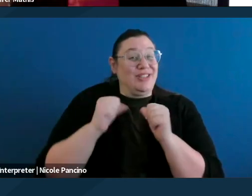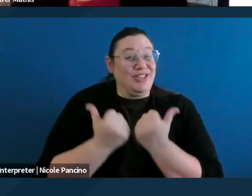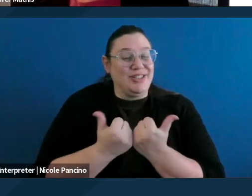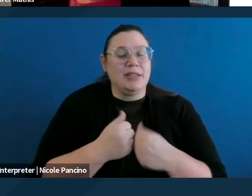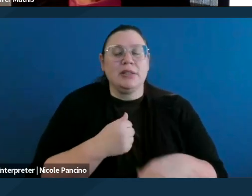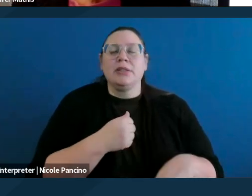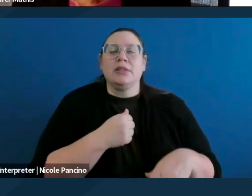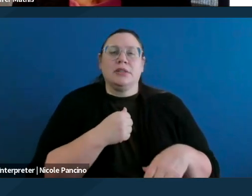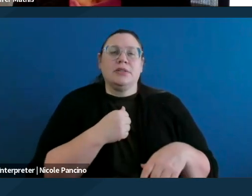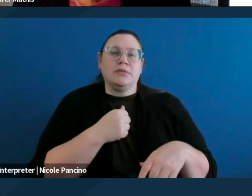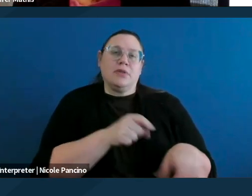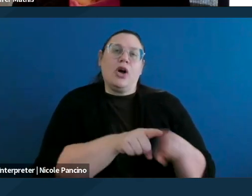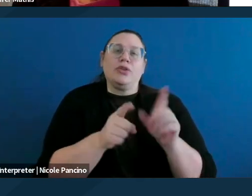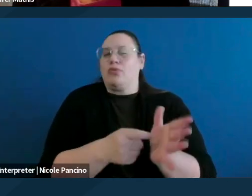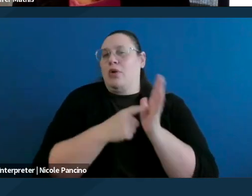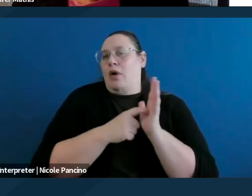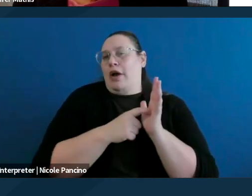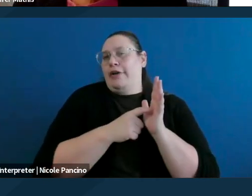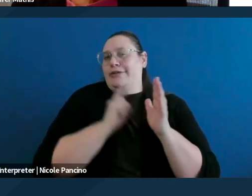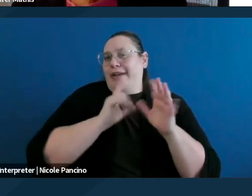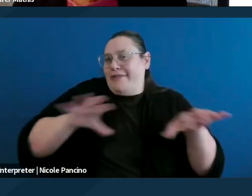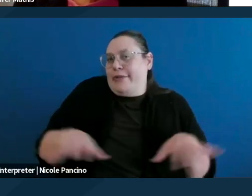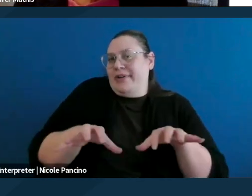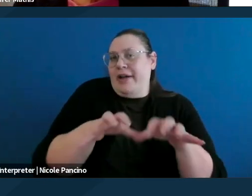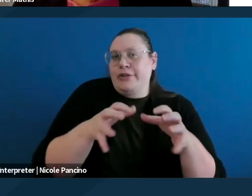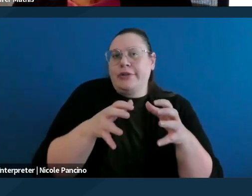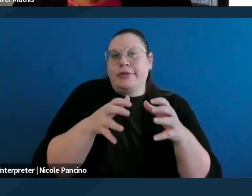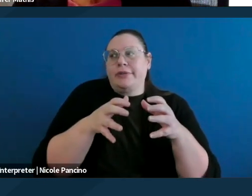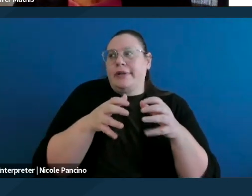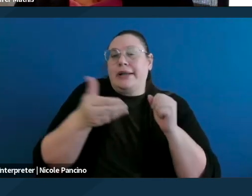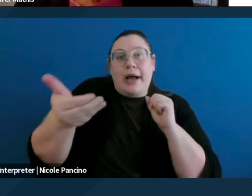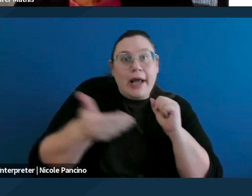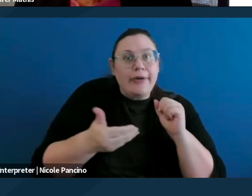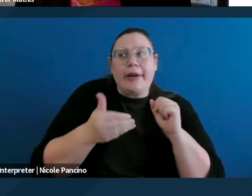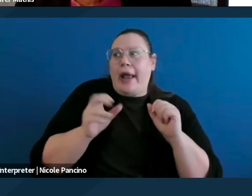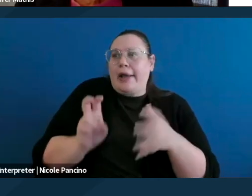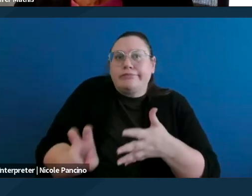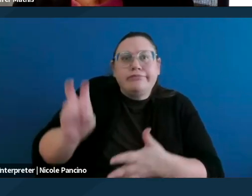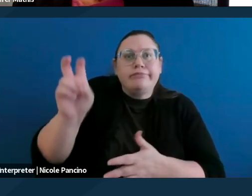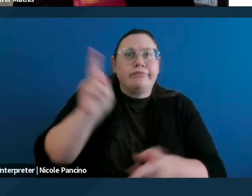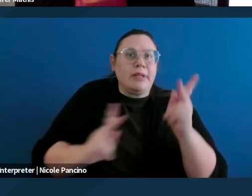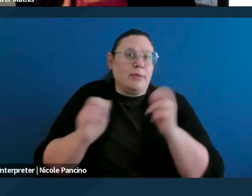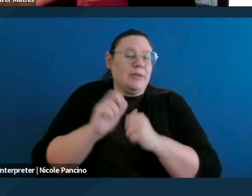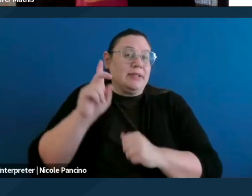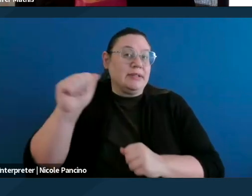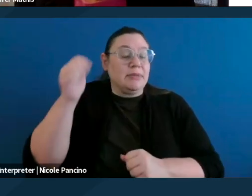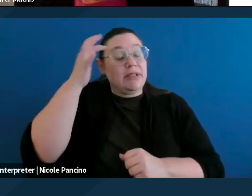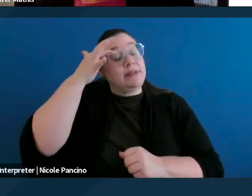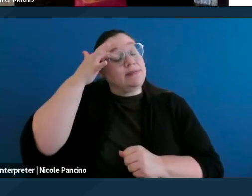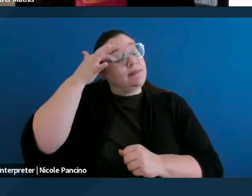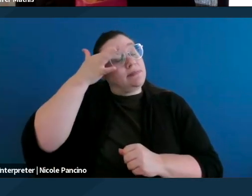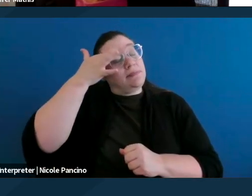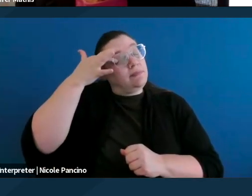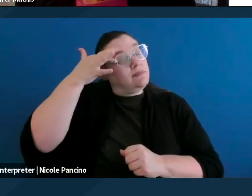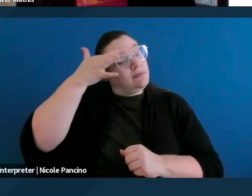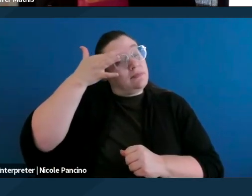And it also requires affirmative action in employing and advancing people with disabilities. So they set